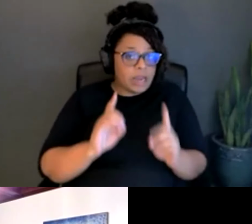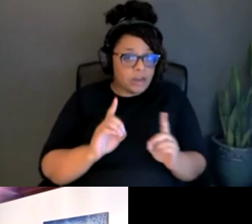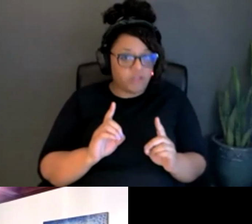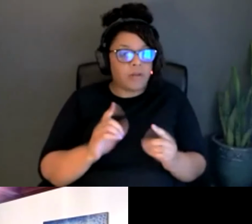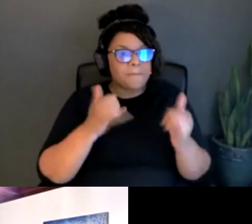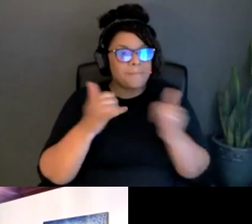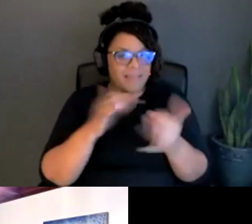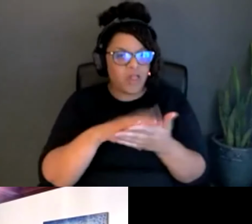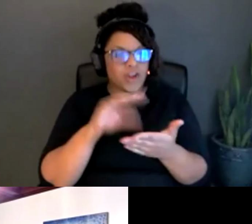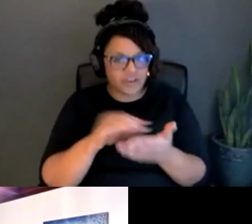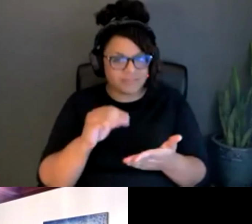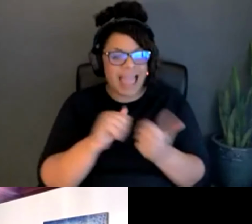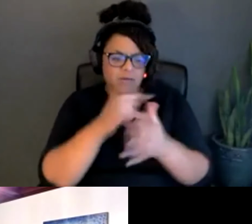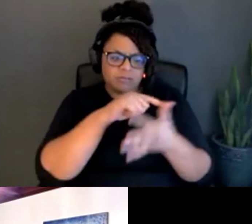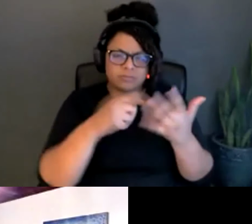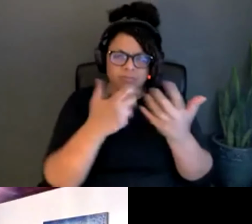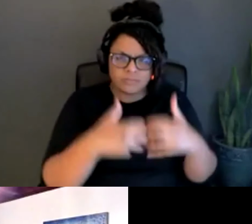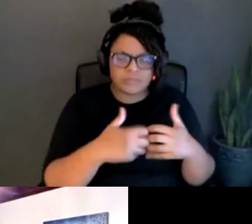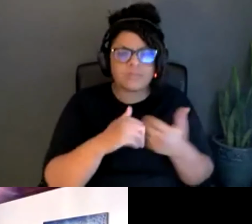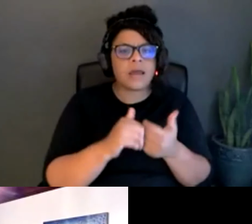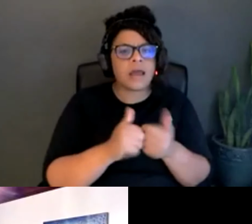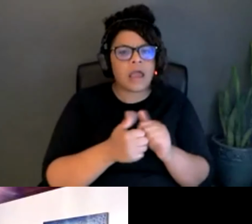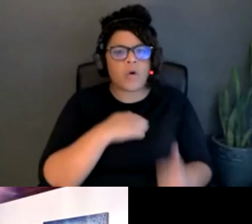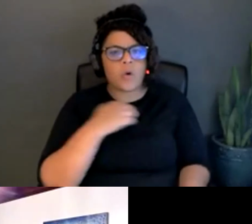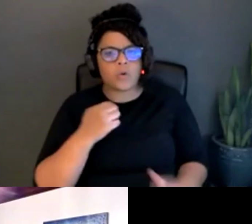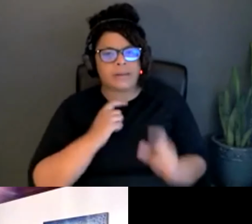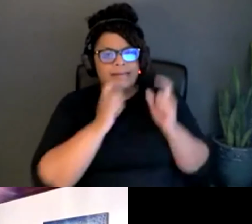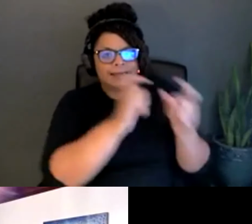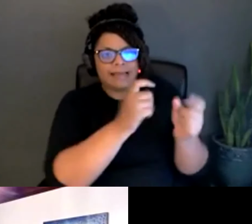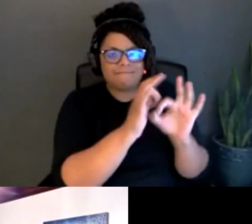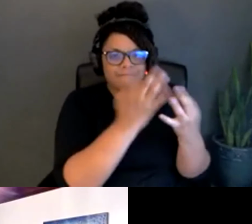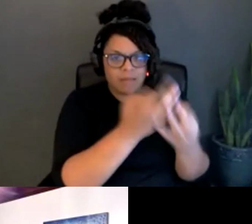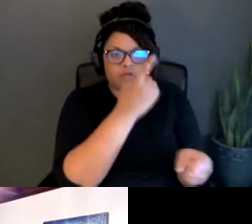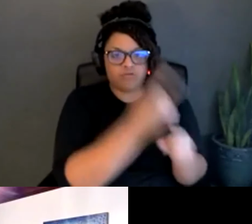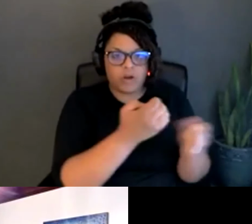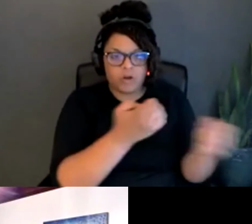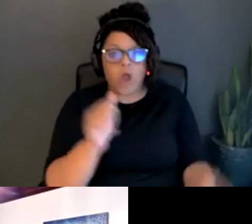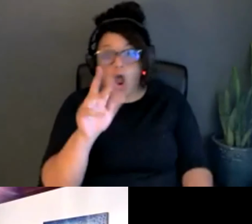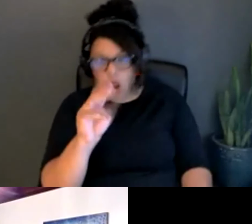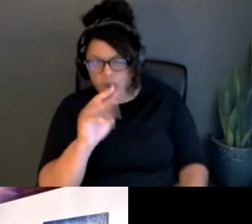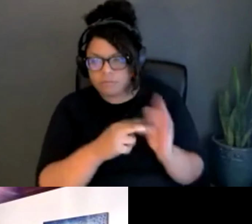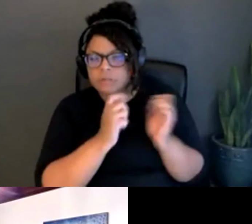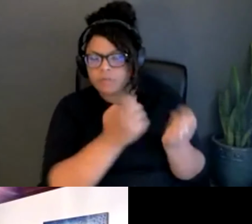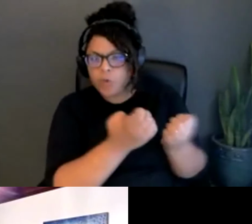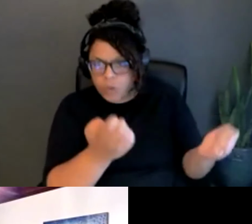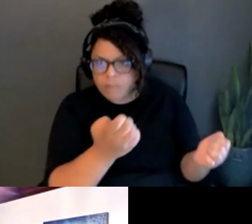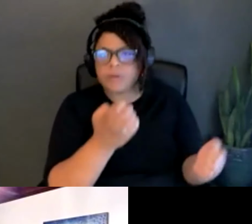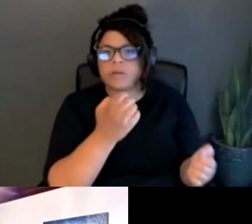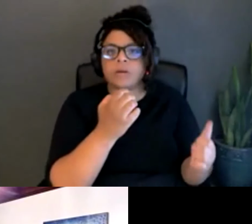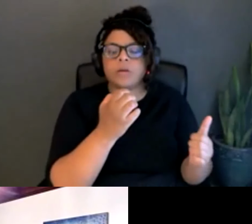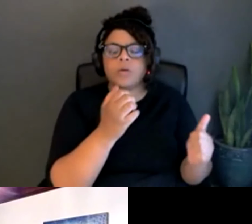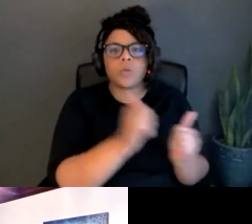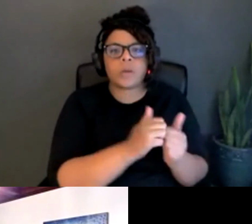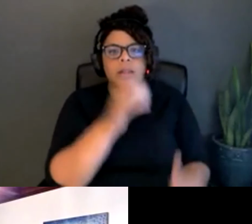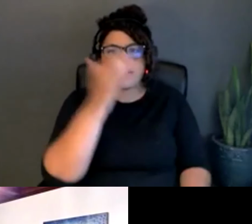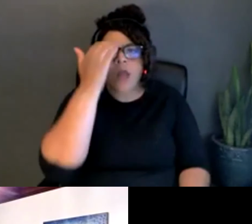playful learning? And so how do we arm families, to use the term arm for utility, with knowledge,